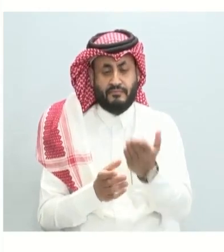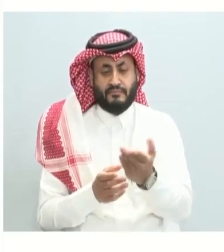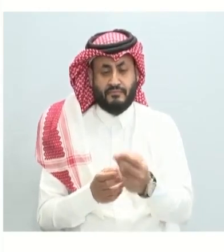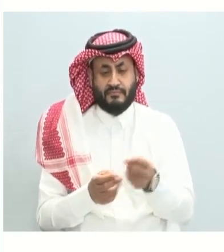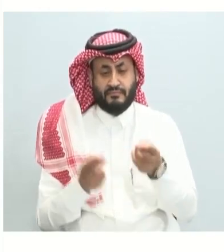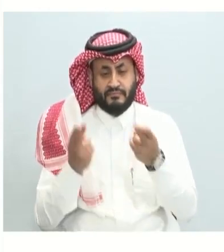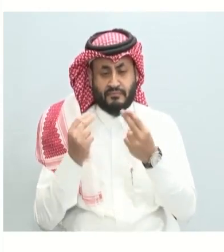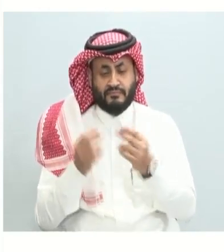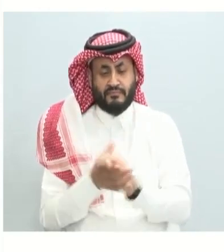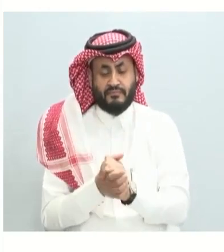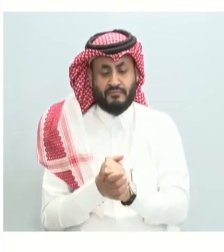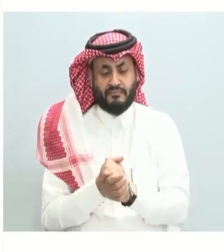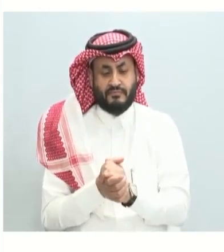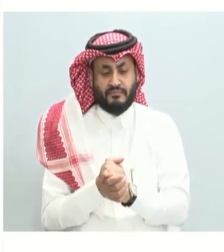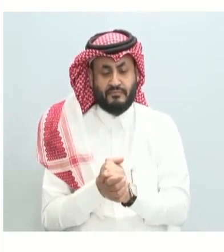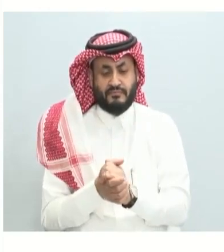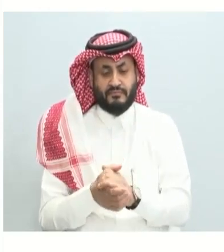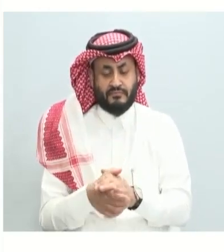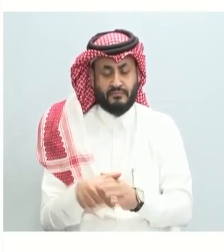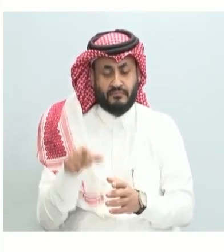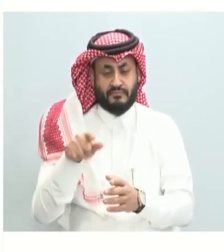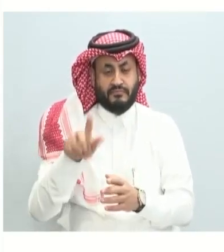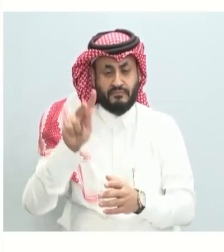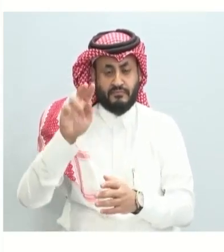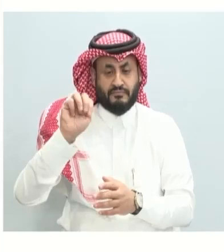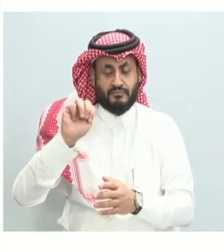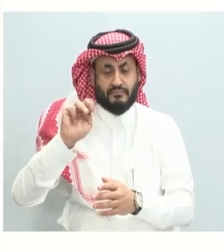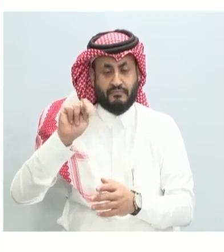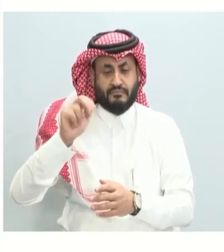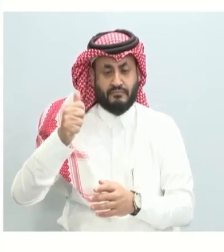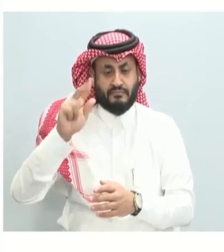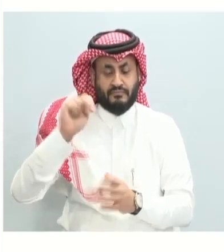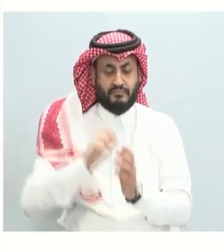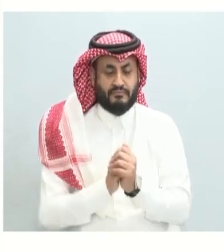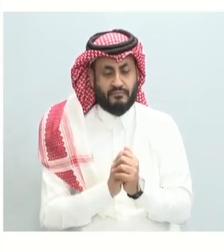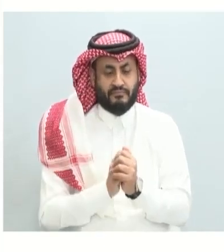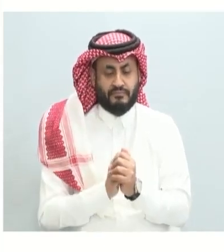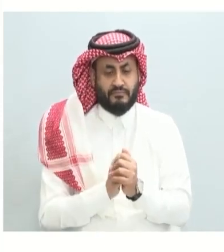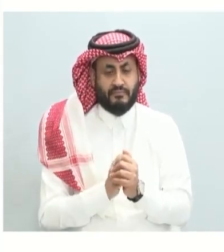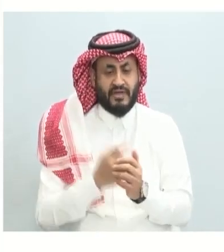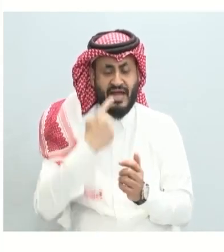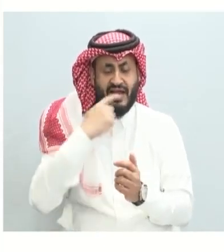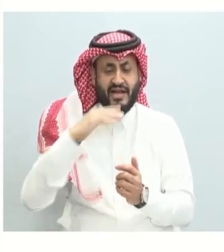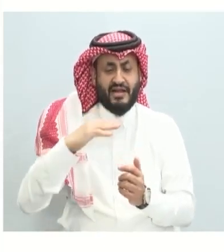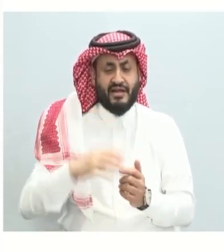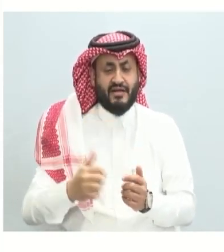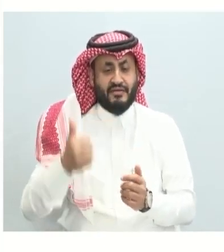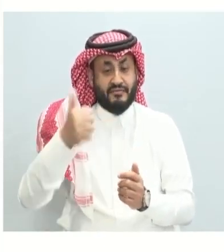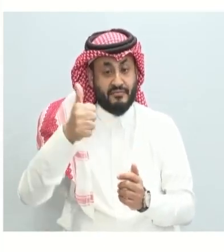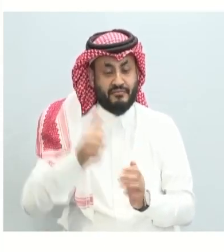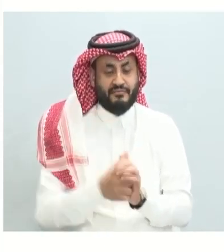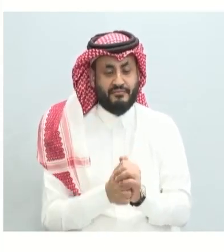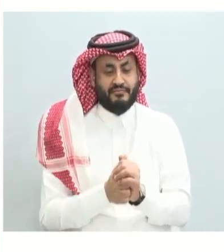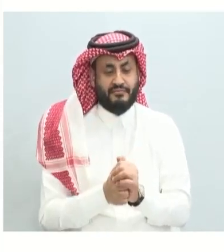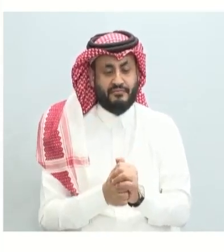listen one more time. This is Kenan. He is 10. He